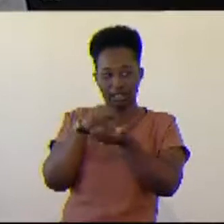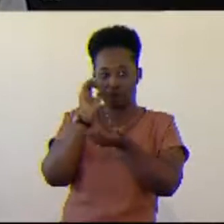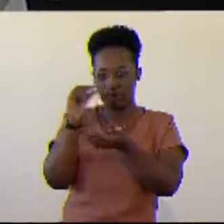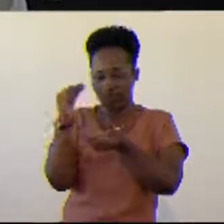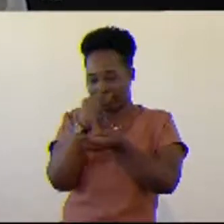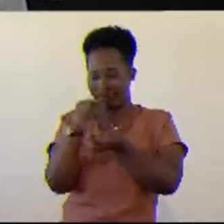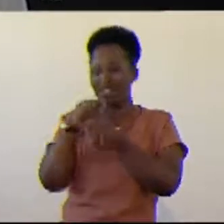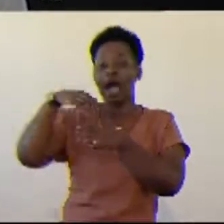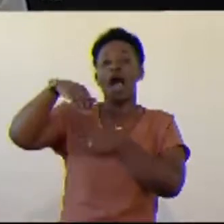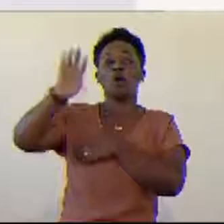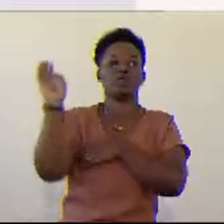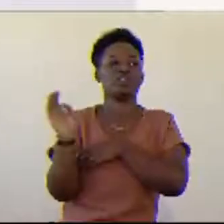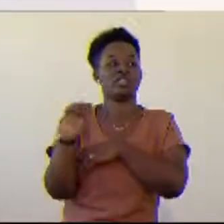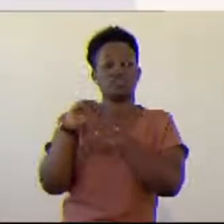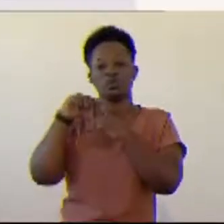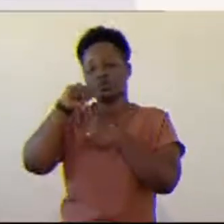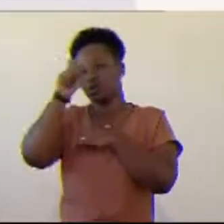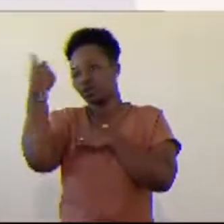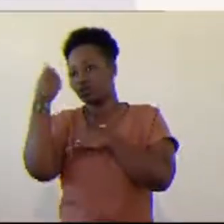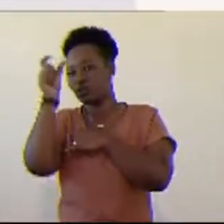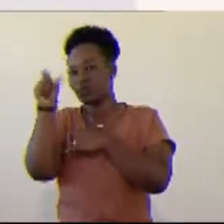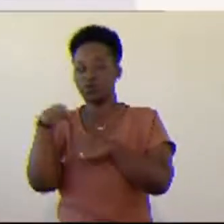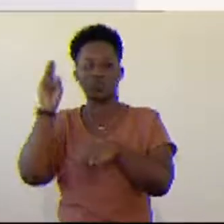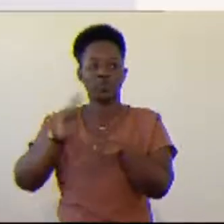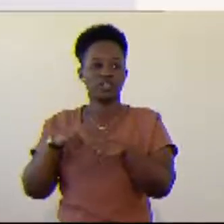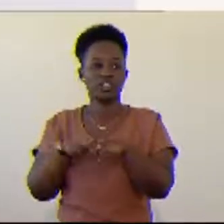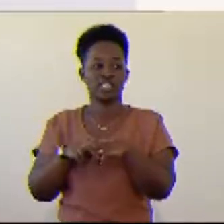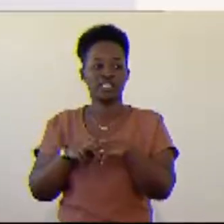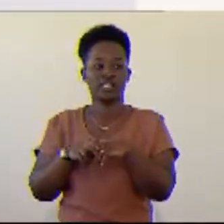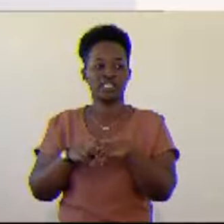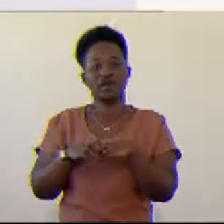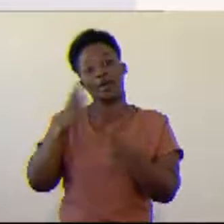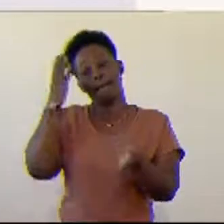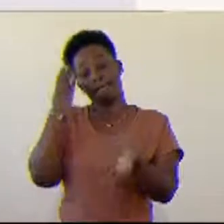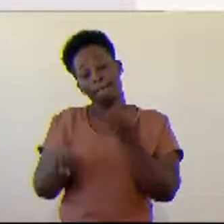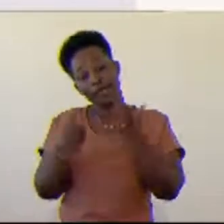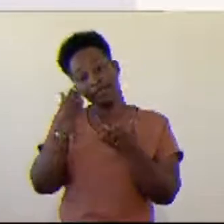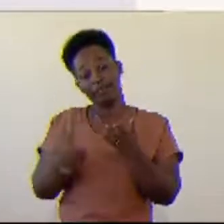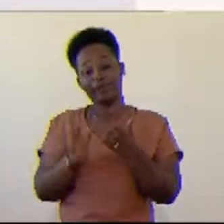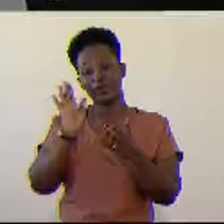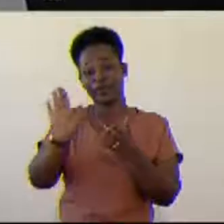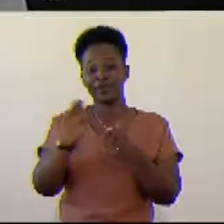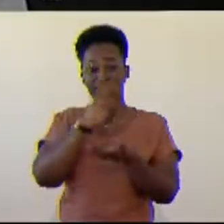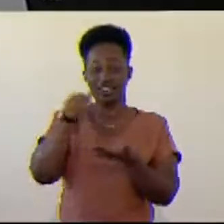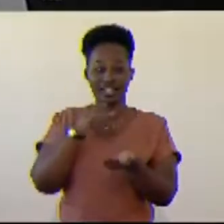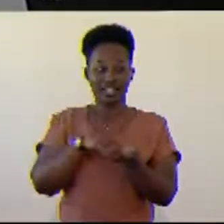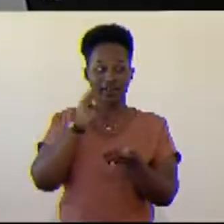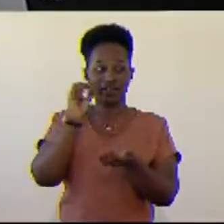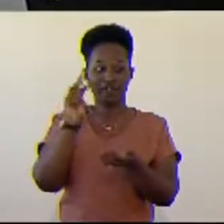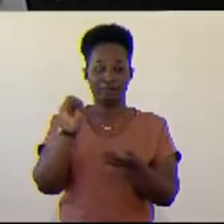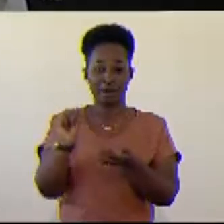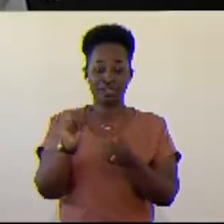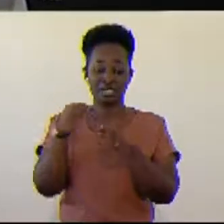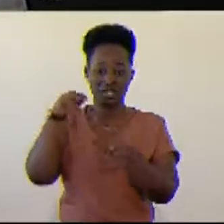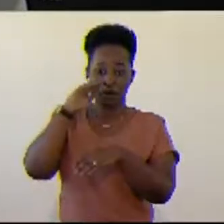outside. You have got someone seated on a chair. The center of gravity may not be on his body. Here, the center of gravity is